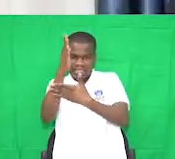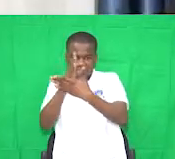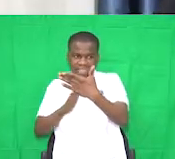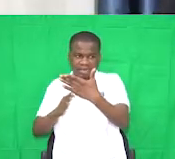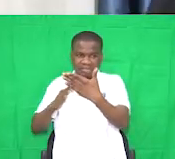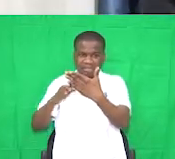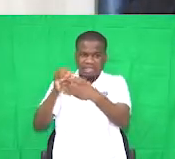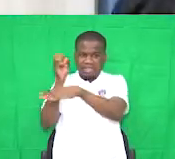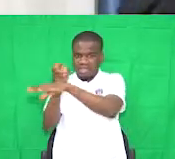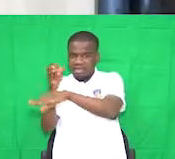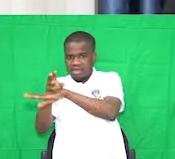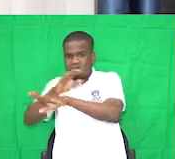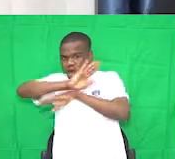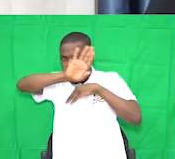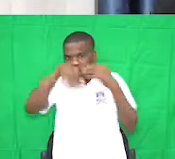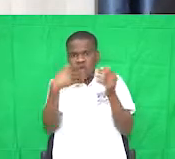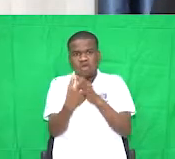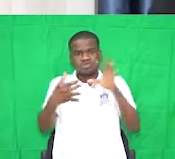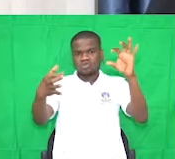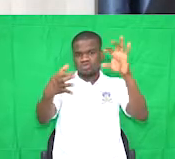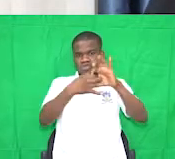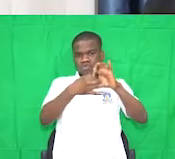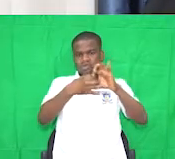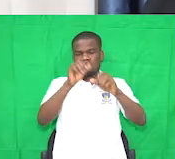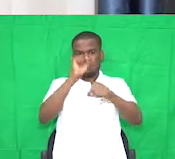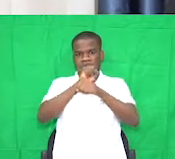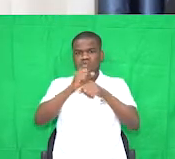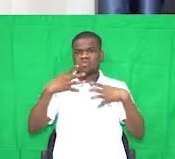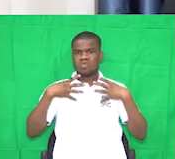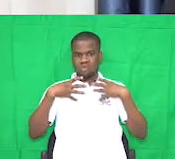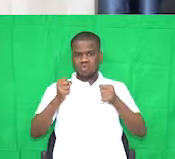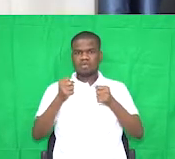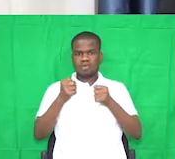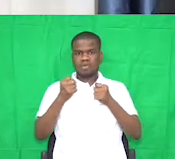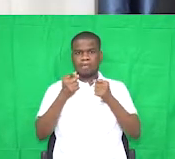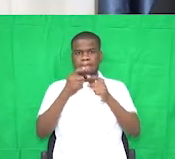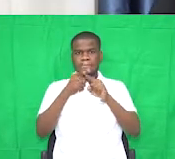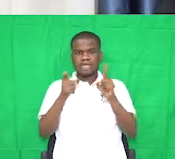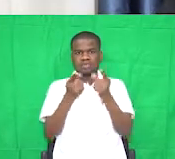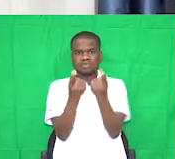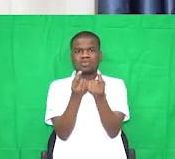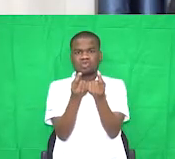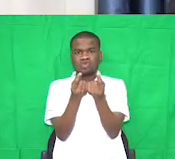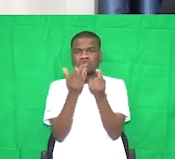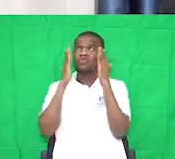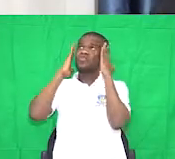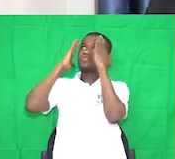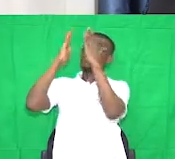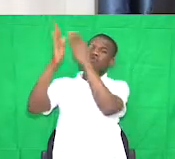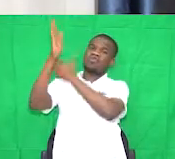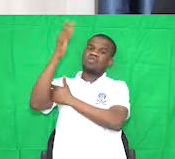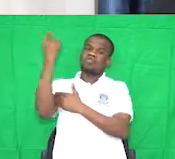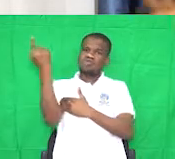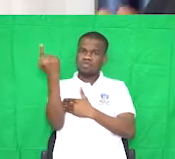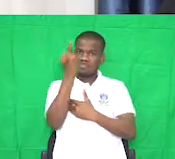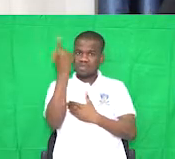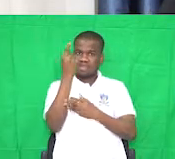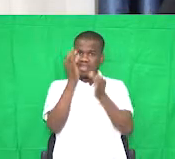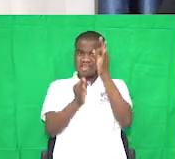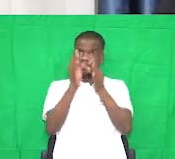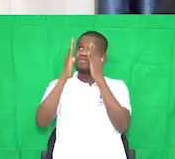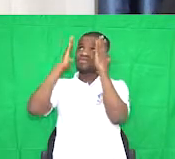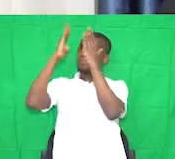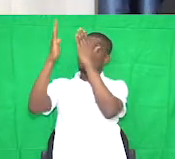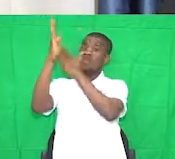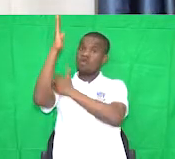betu awurade so. You will focus on him. And if you focus on him, God will direct you. God will lead